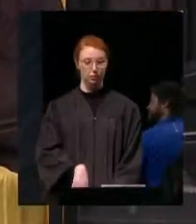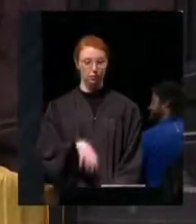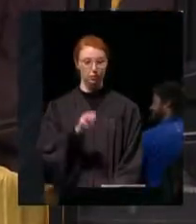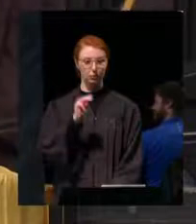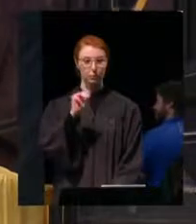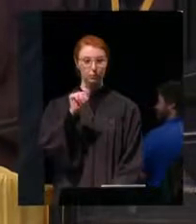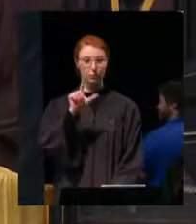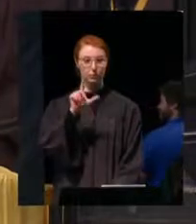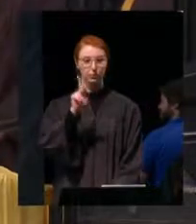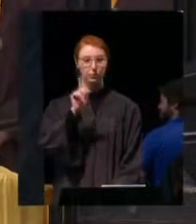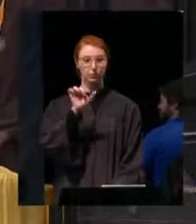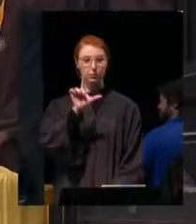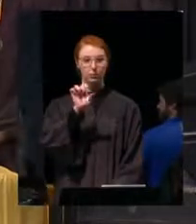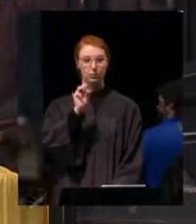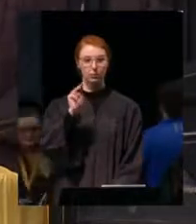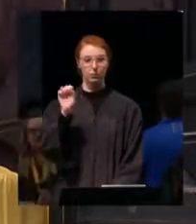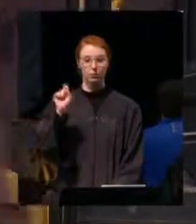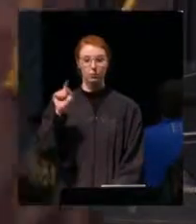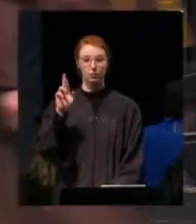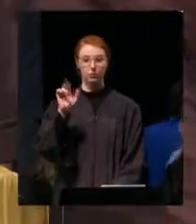Malcolm Strand.